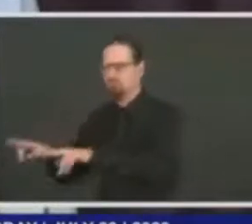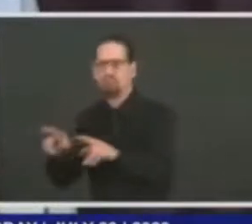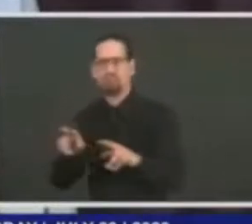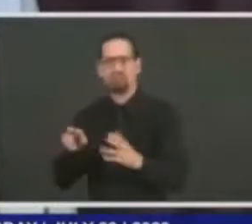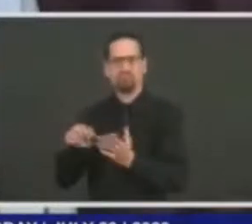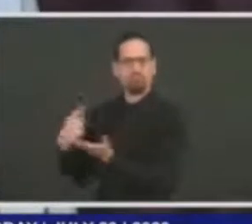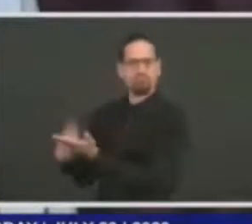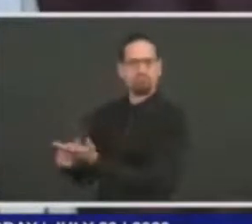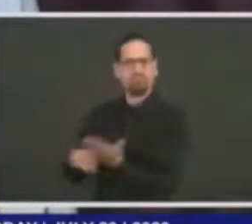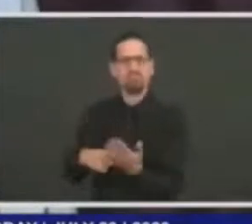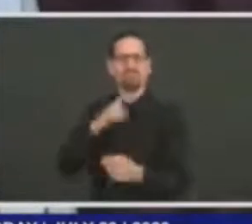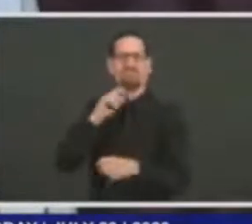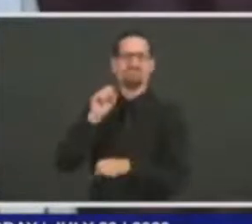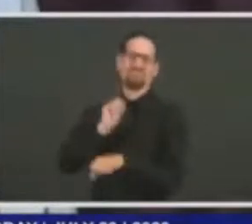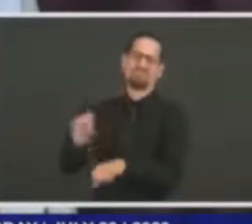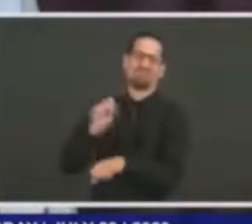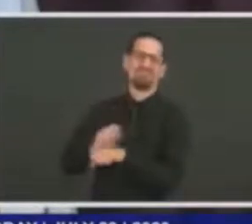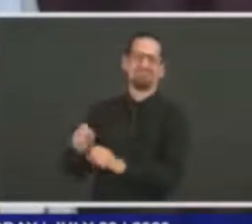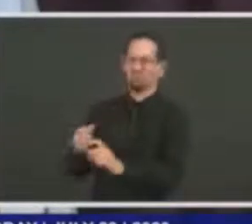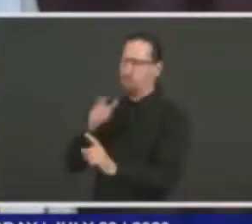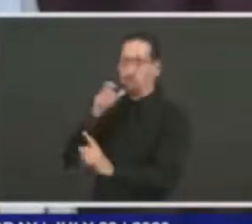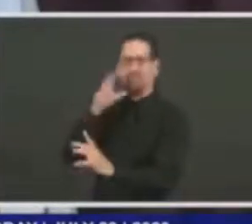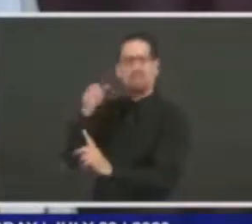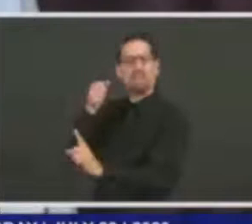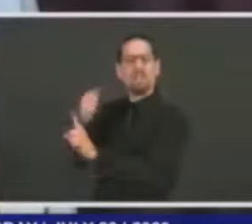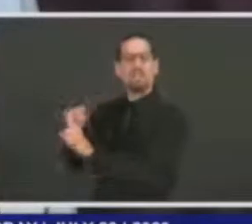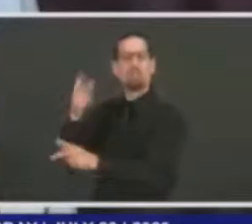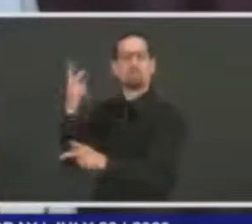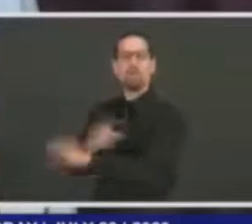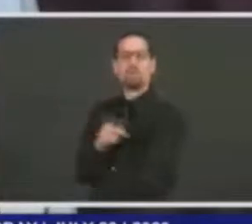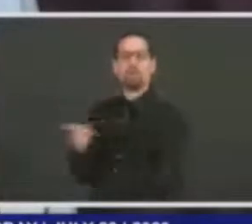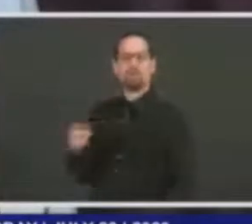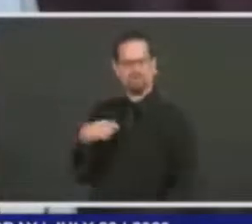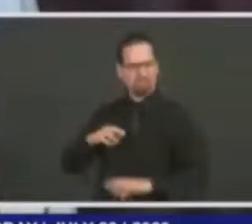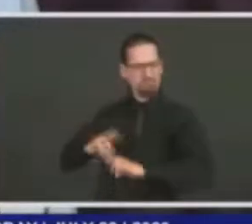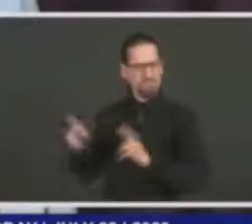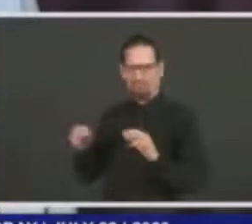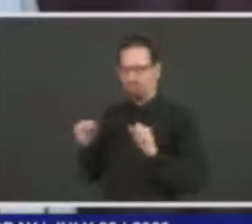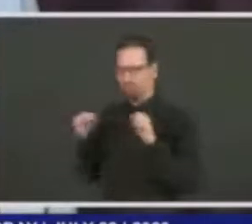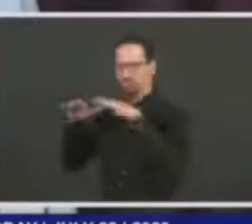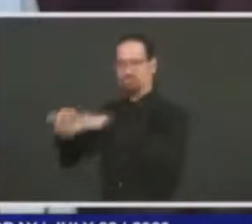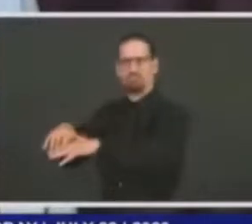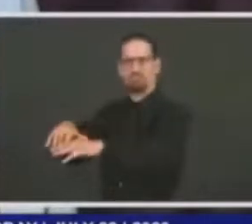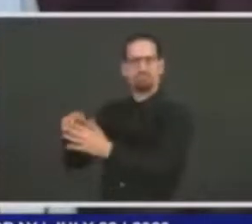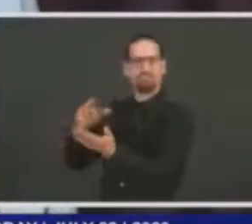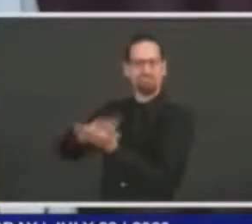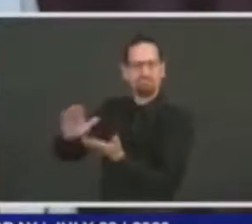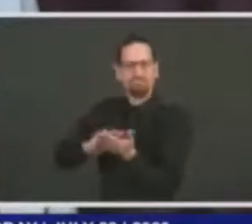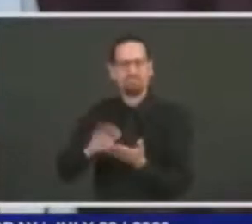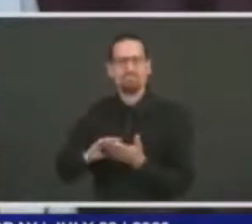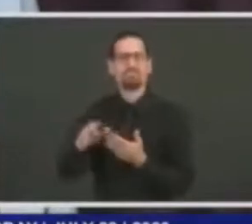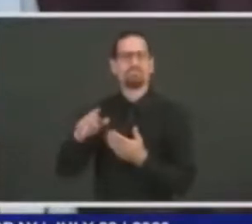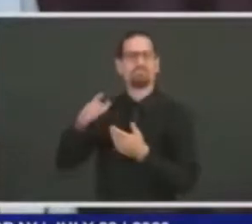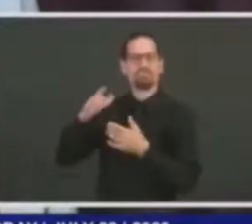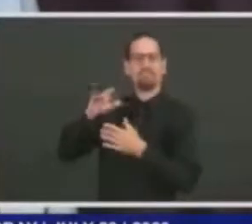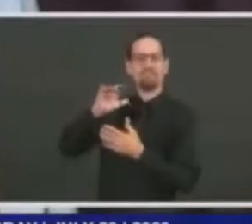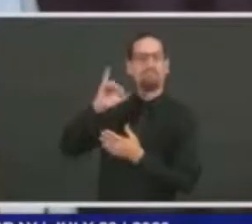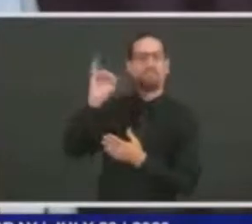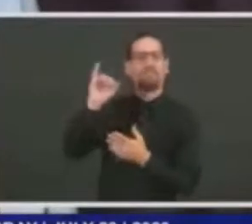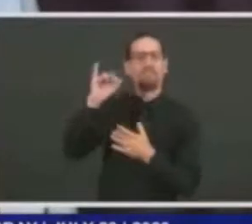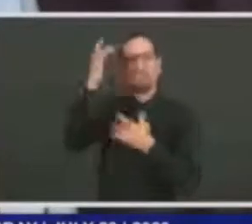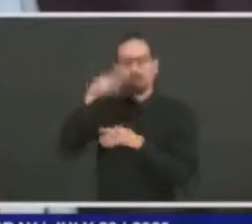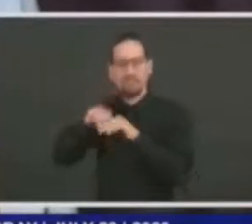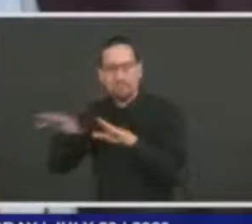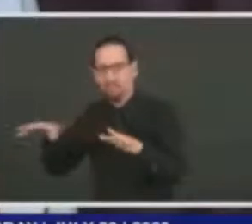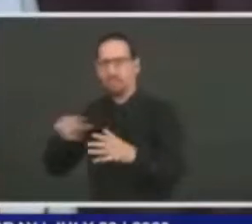the resources to do the cleaning that's needed, to do the infection control changes that are needed, to be